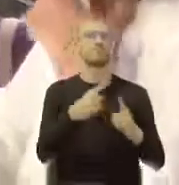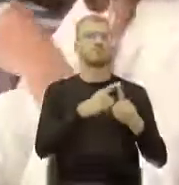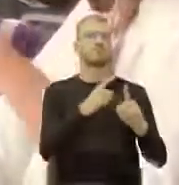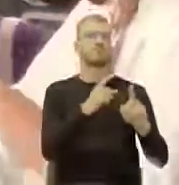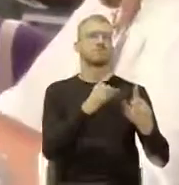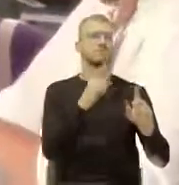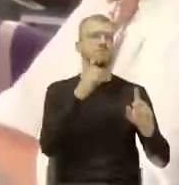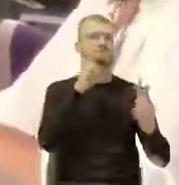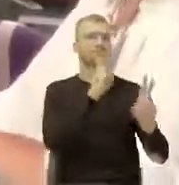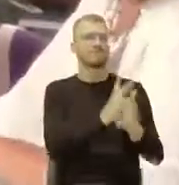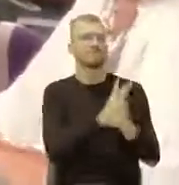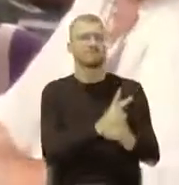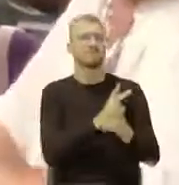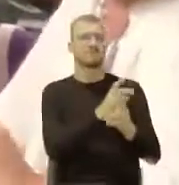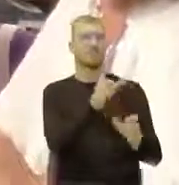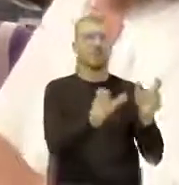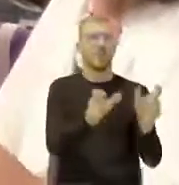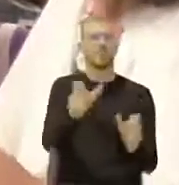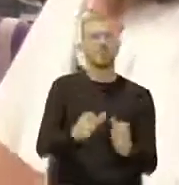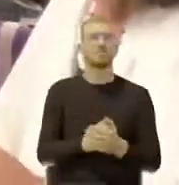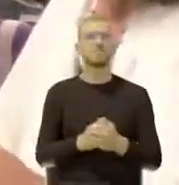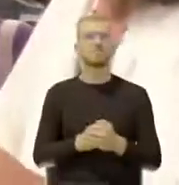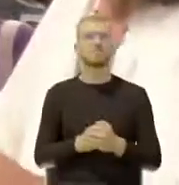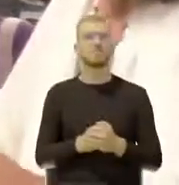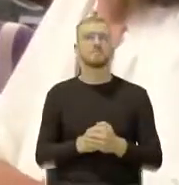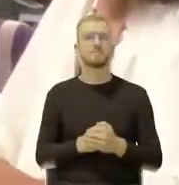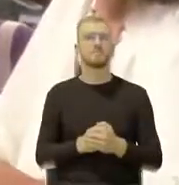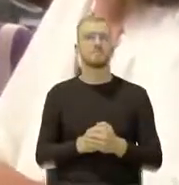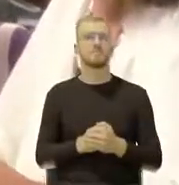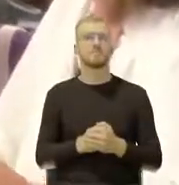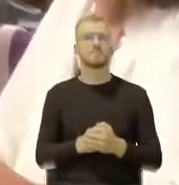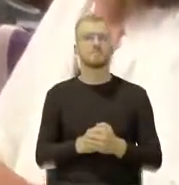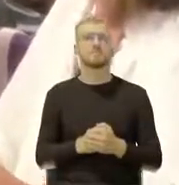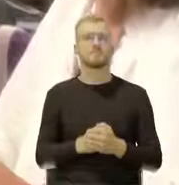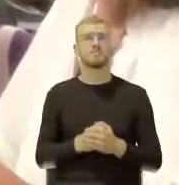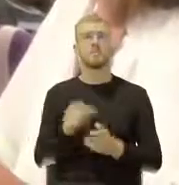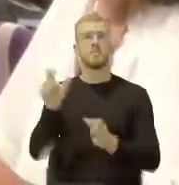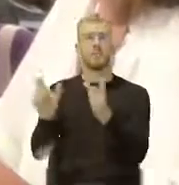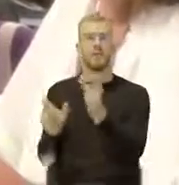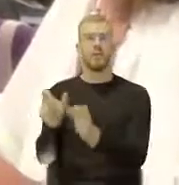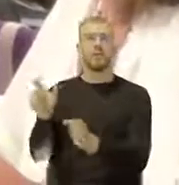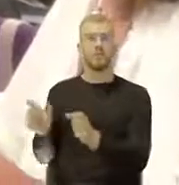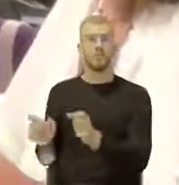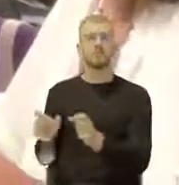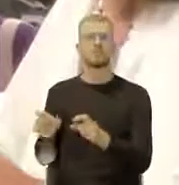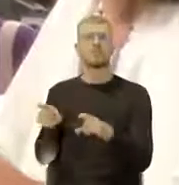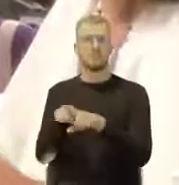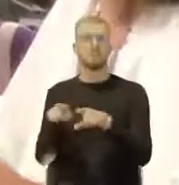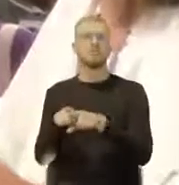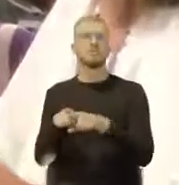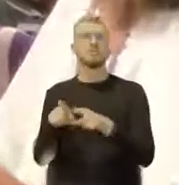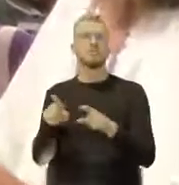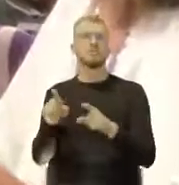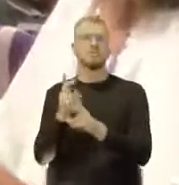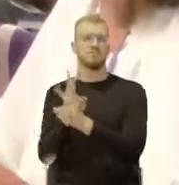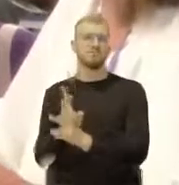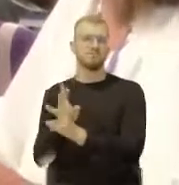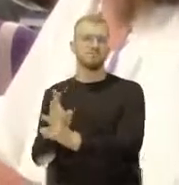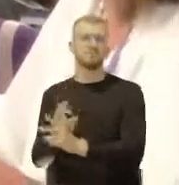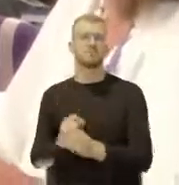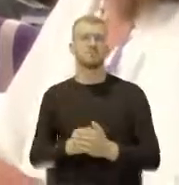services of care. And let me explain what I mean by that. Half of the world's population are